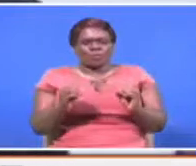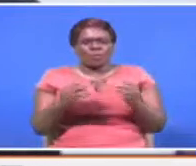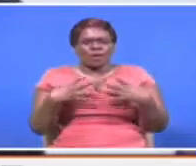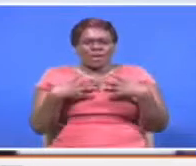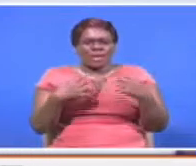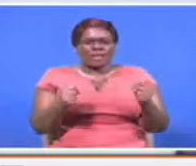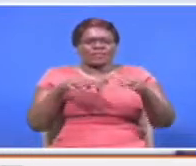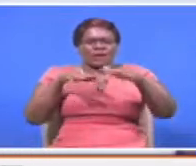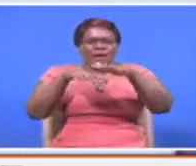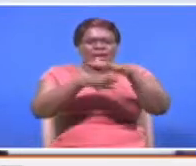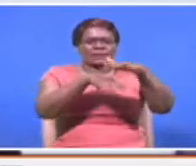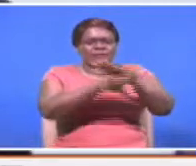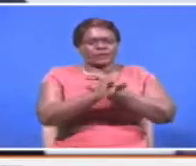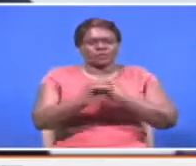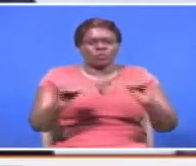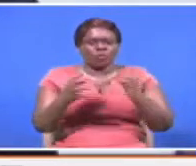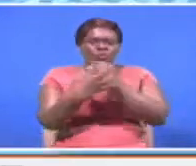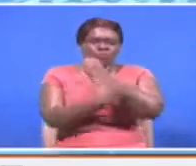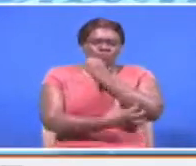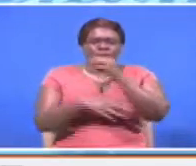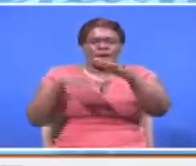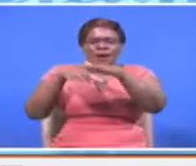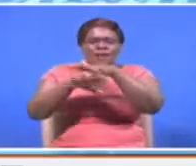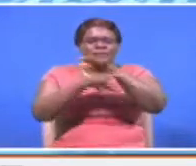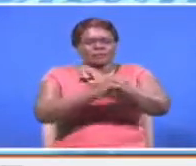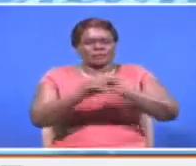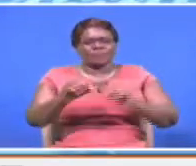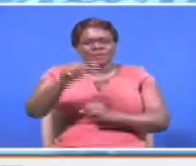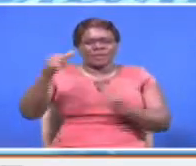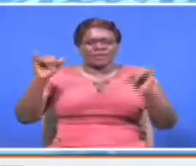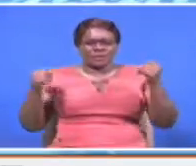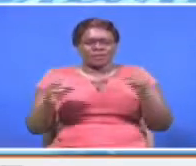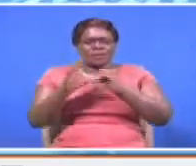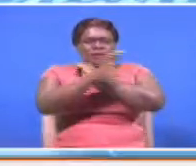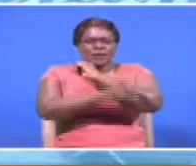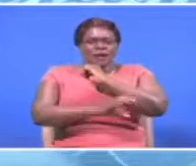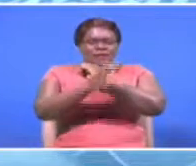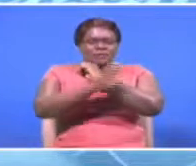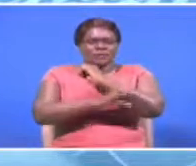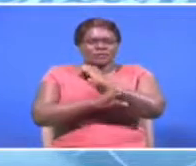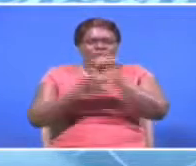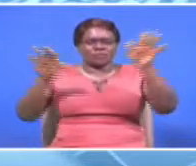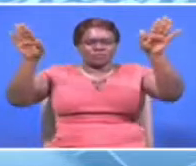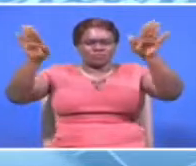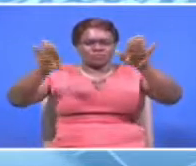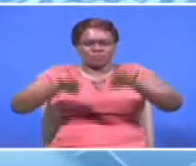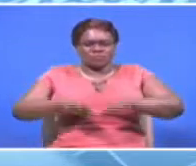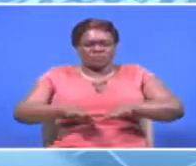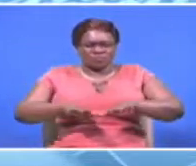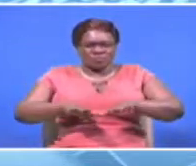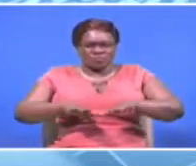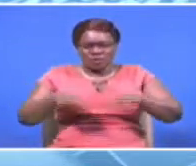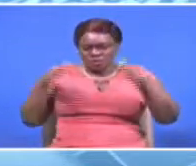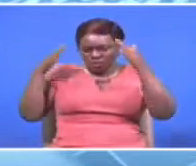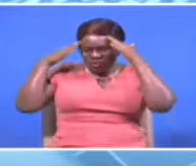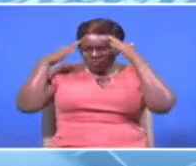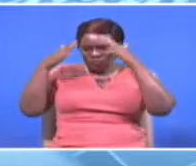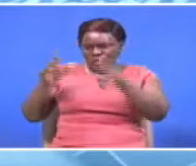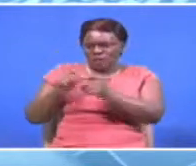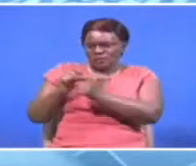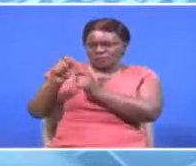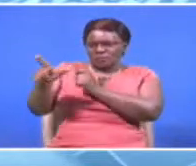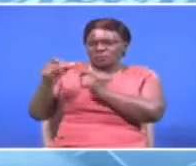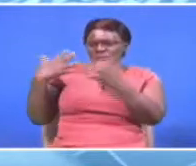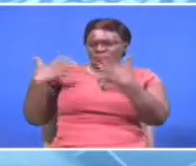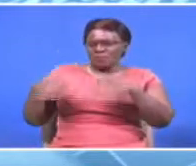not be able to access those products. In other news, countries along the Kerio Valley have shifted focus to archery